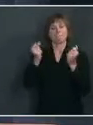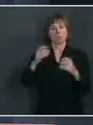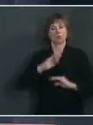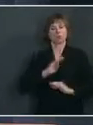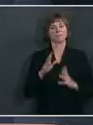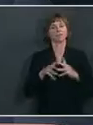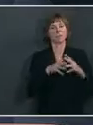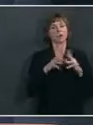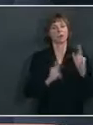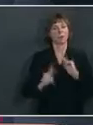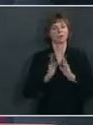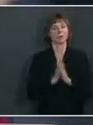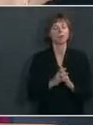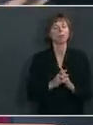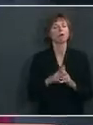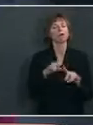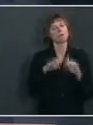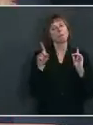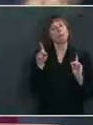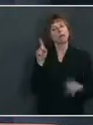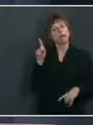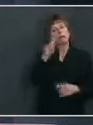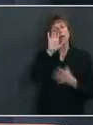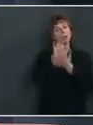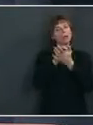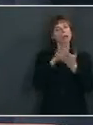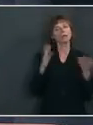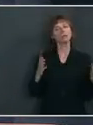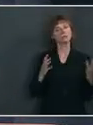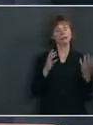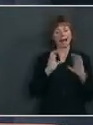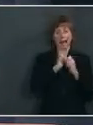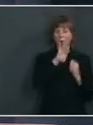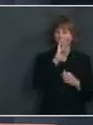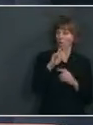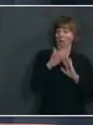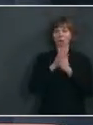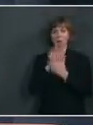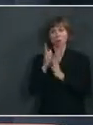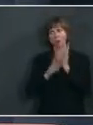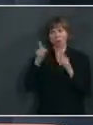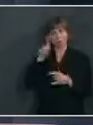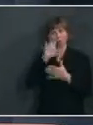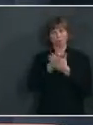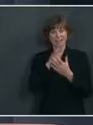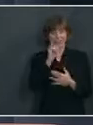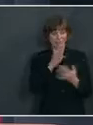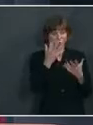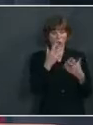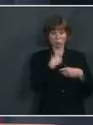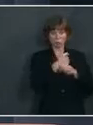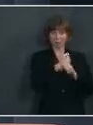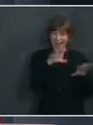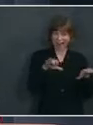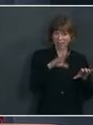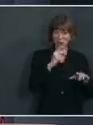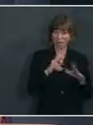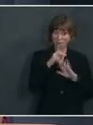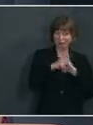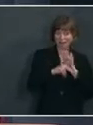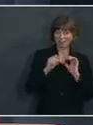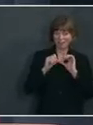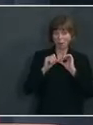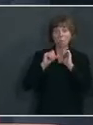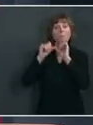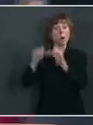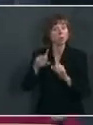But he believes, as is law, as everybody knows how a bill becomes a law, is that in order to make action and policy permanent, you need to work with